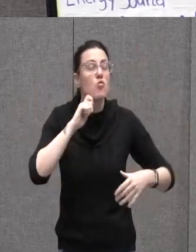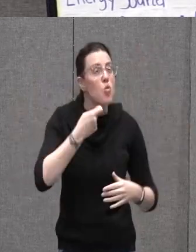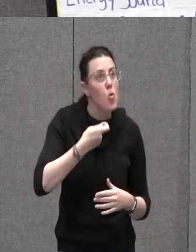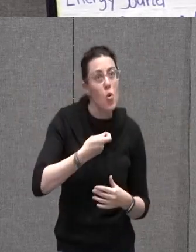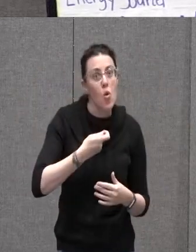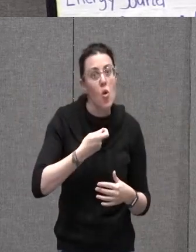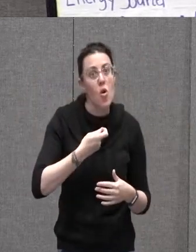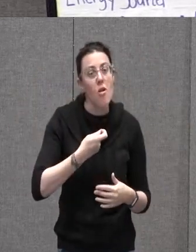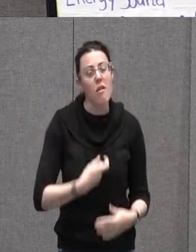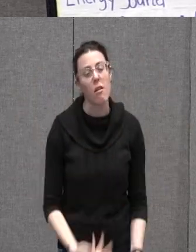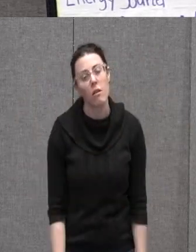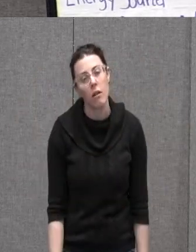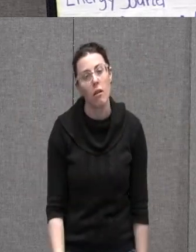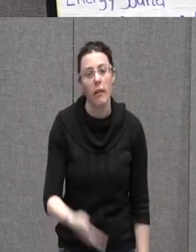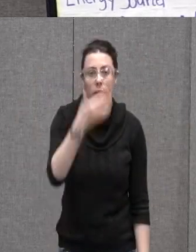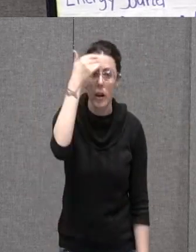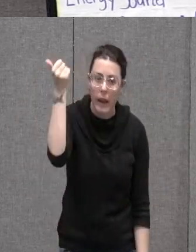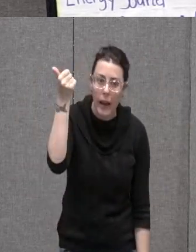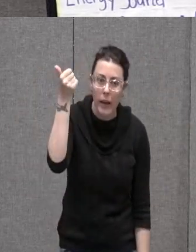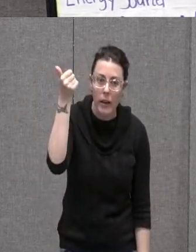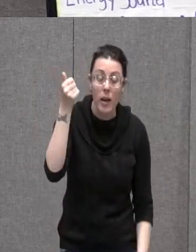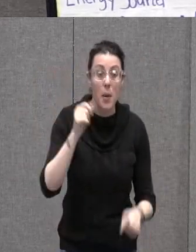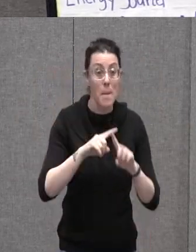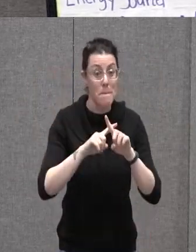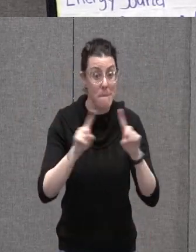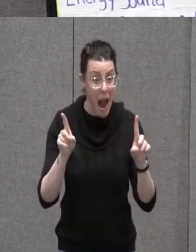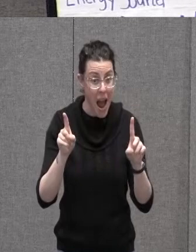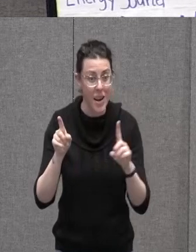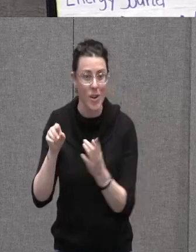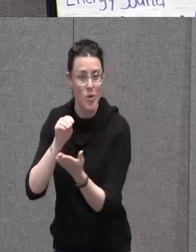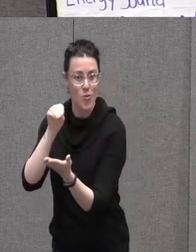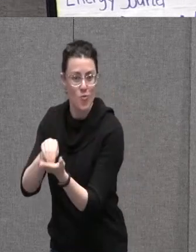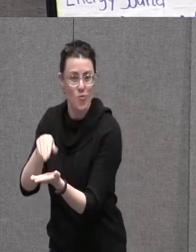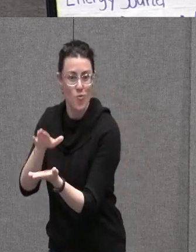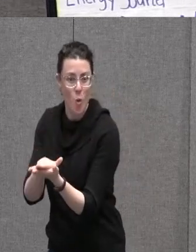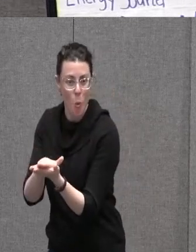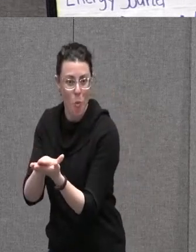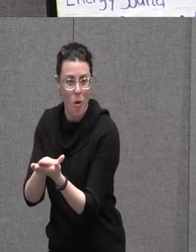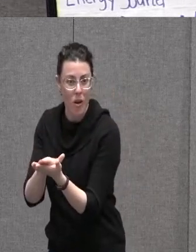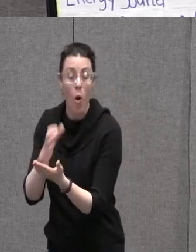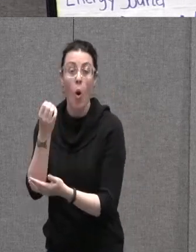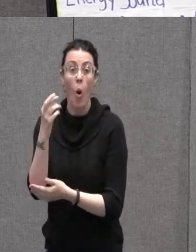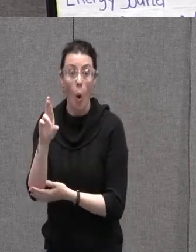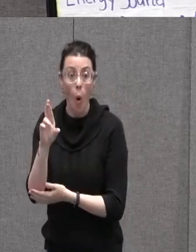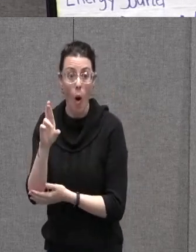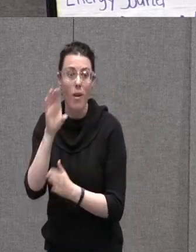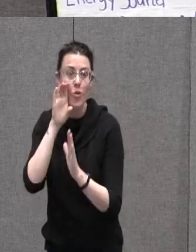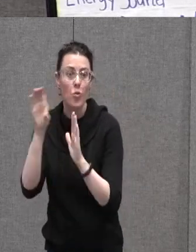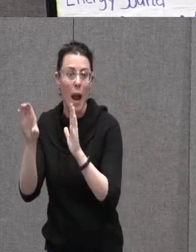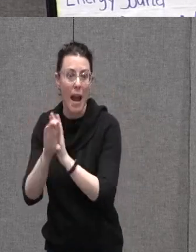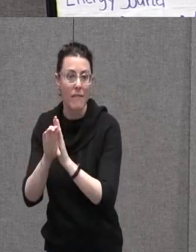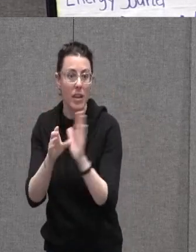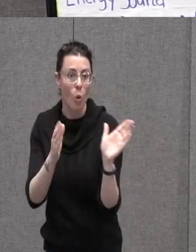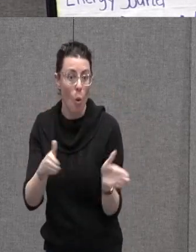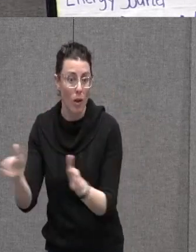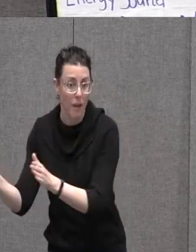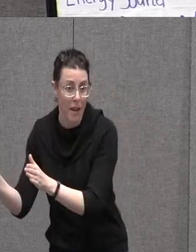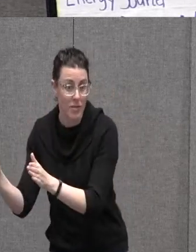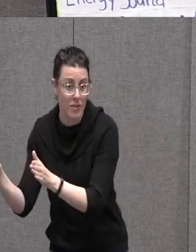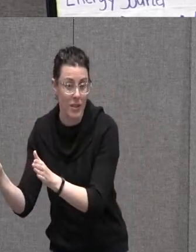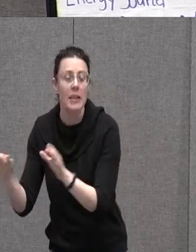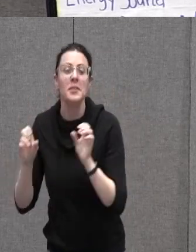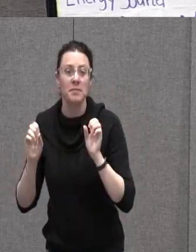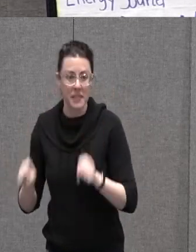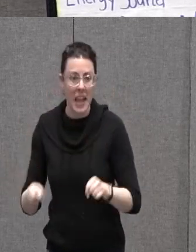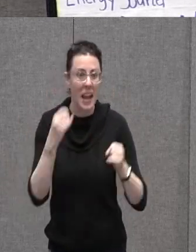graphic organizers, these are excellent ways to share your ideas with others. Perfect. And I'd love to bounce off of you really